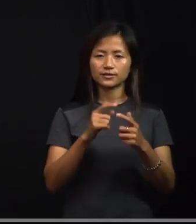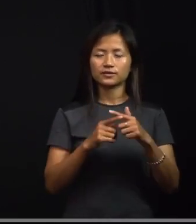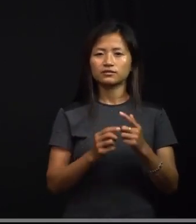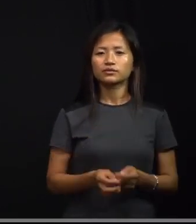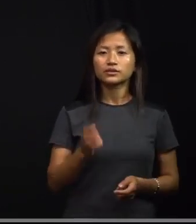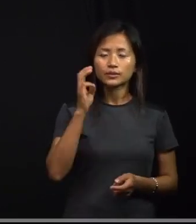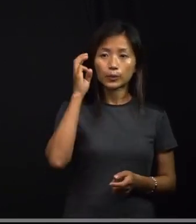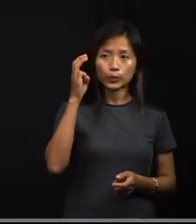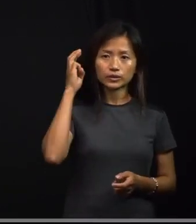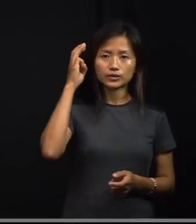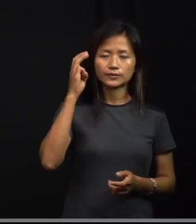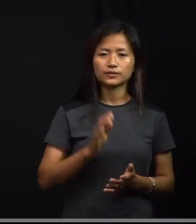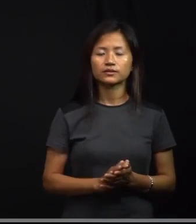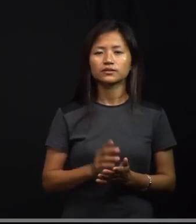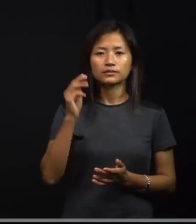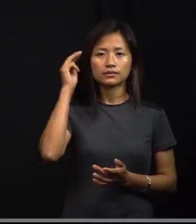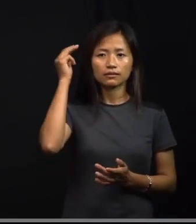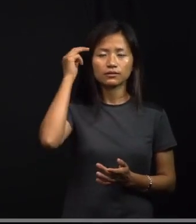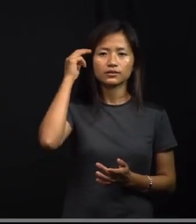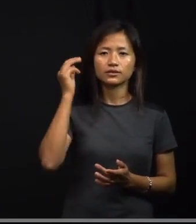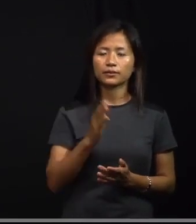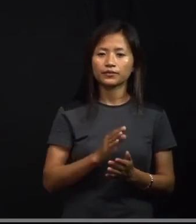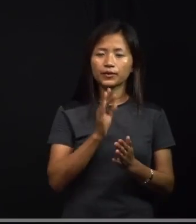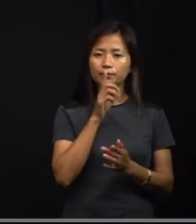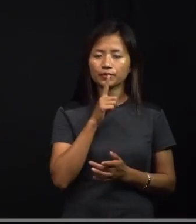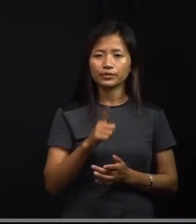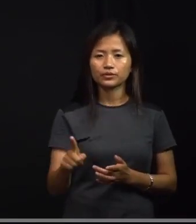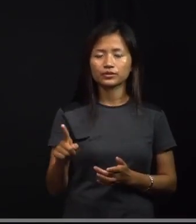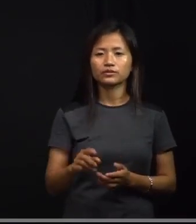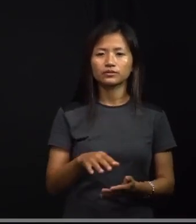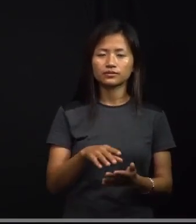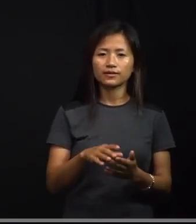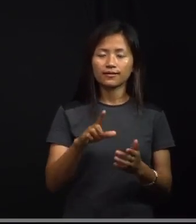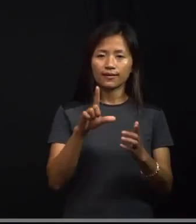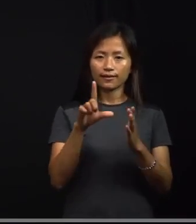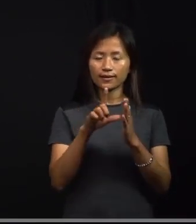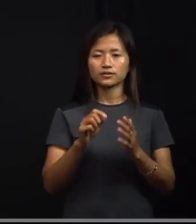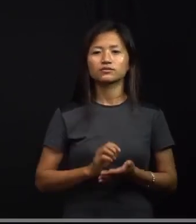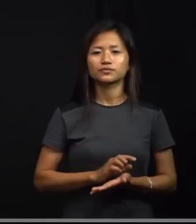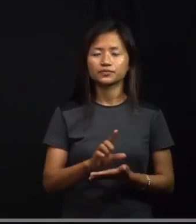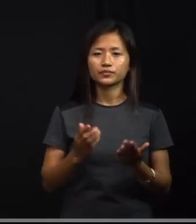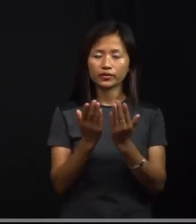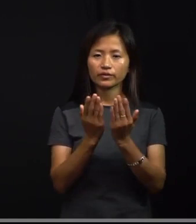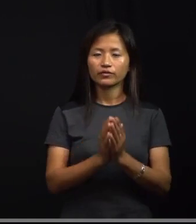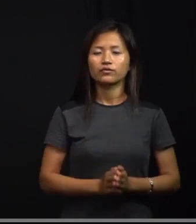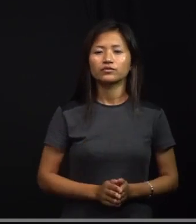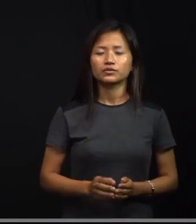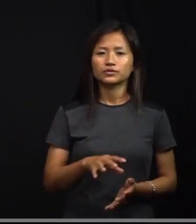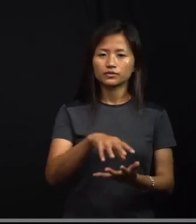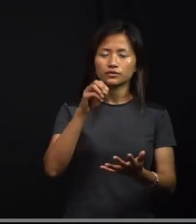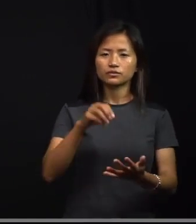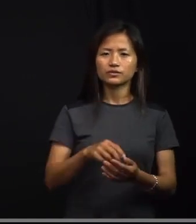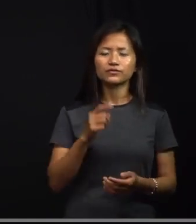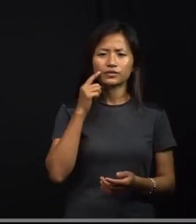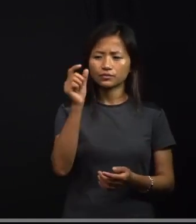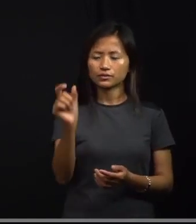wisdom, getting knowledge is the purest form of blessing on this earth. That means if a person becomes educated,